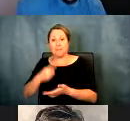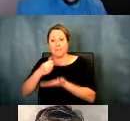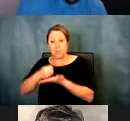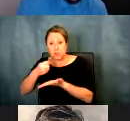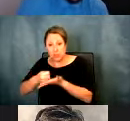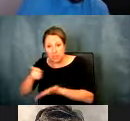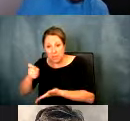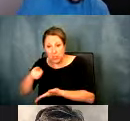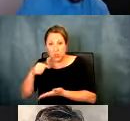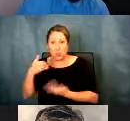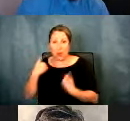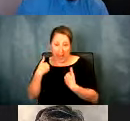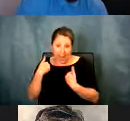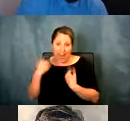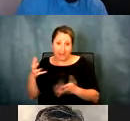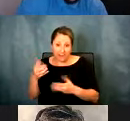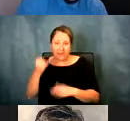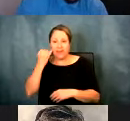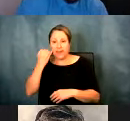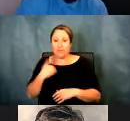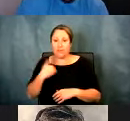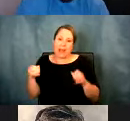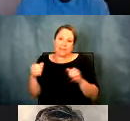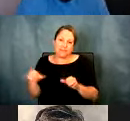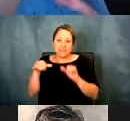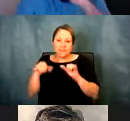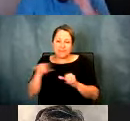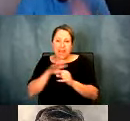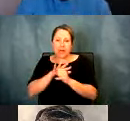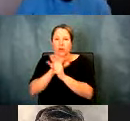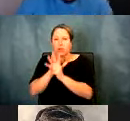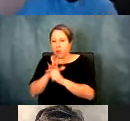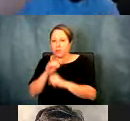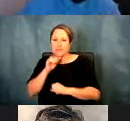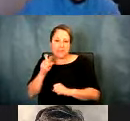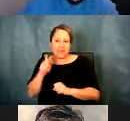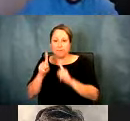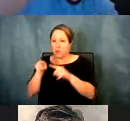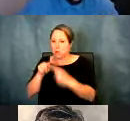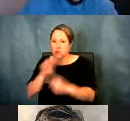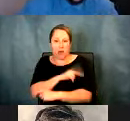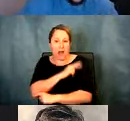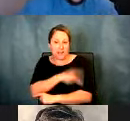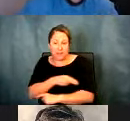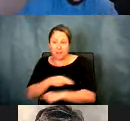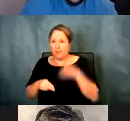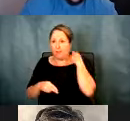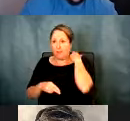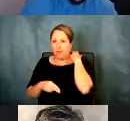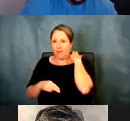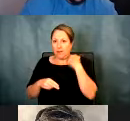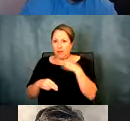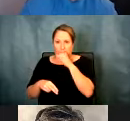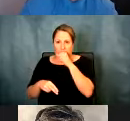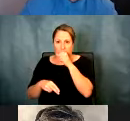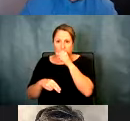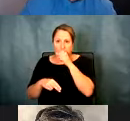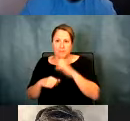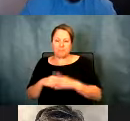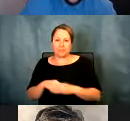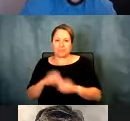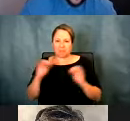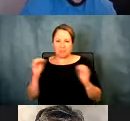may have had. But if you had like a pretty standard case, you didn't require any hospitalizations or any like a therapy that may affect your immune